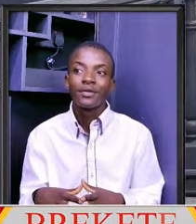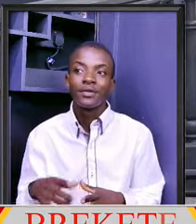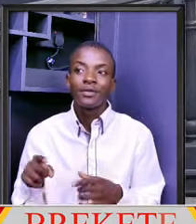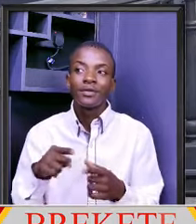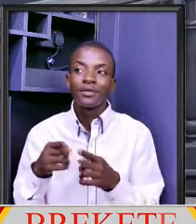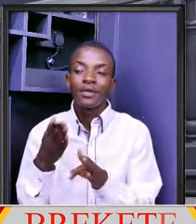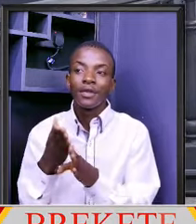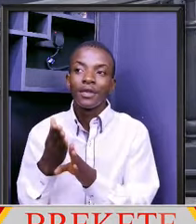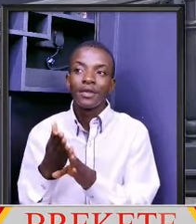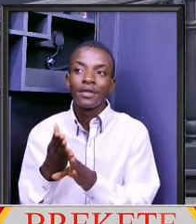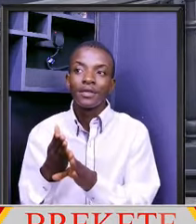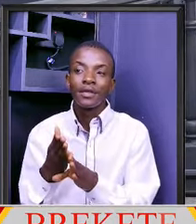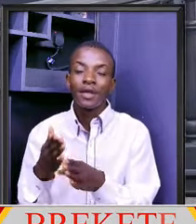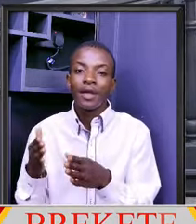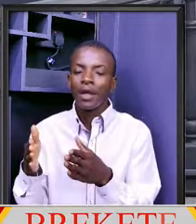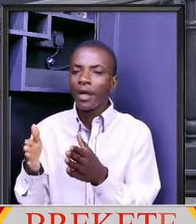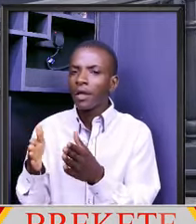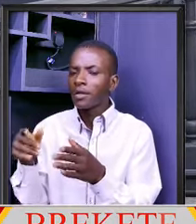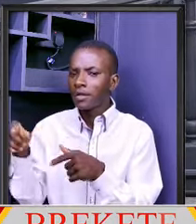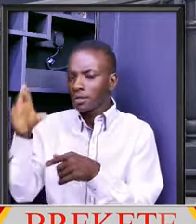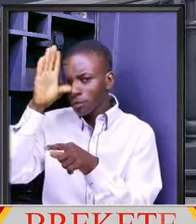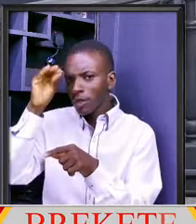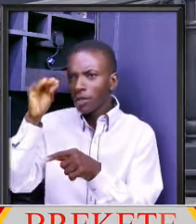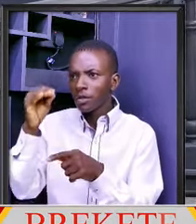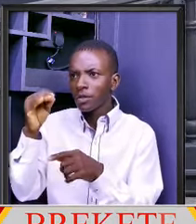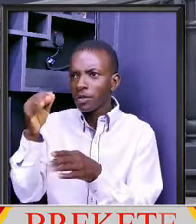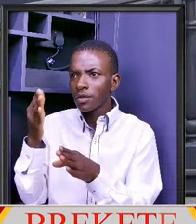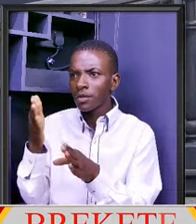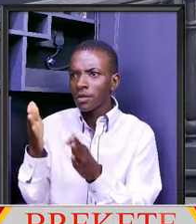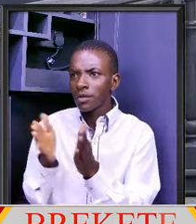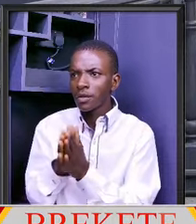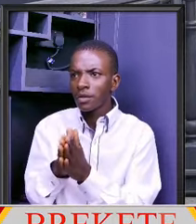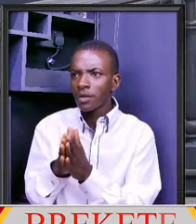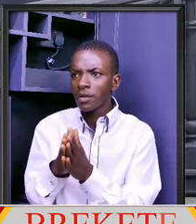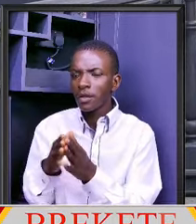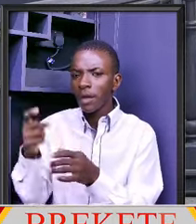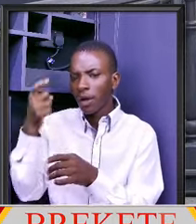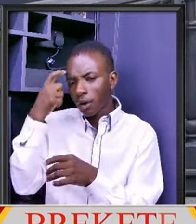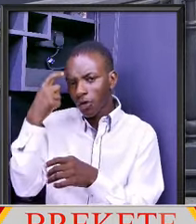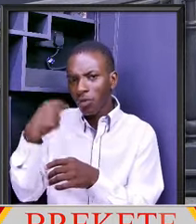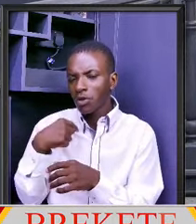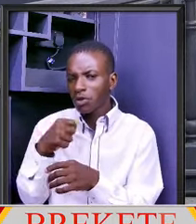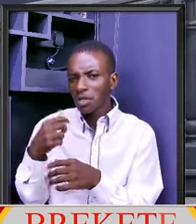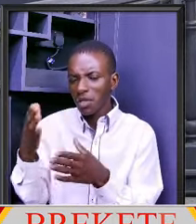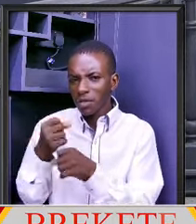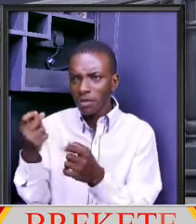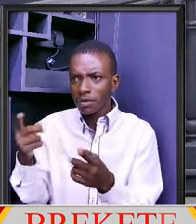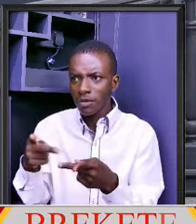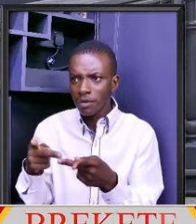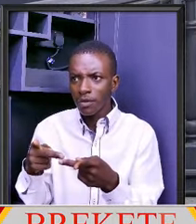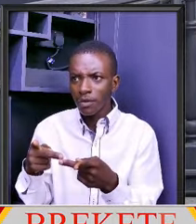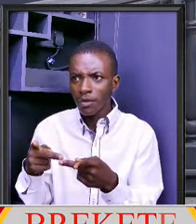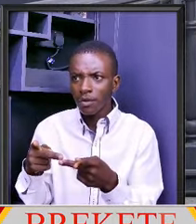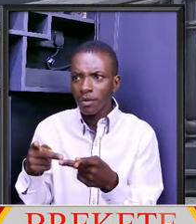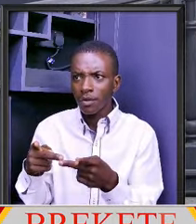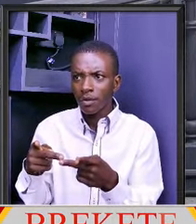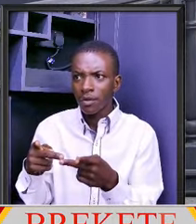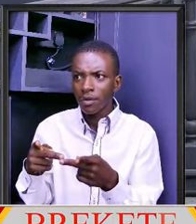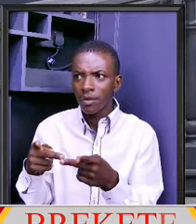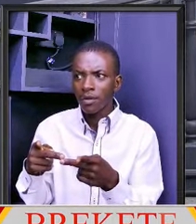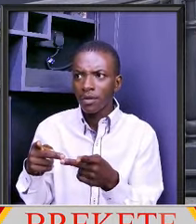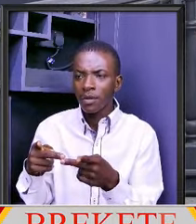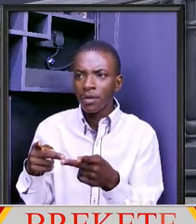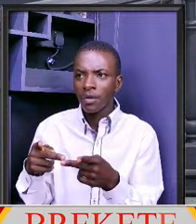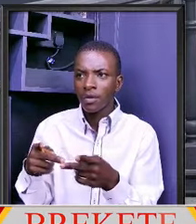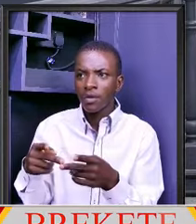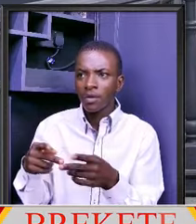Well, on the line this morning, this man asked me, is he going to get this place? I said, government? It's not government. He said, you mean since he's come here, he doesn't know that